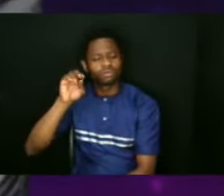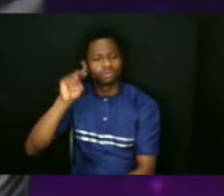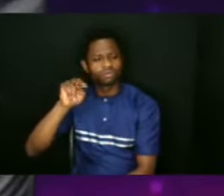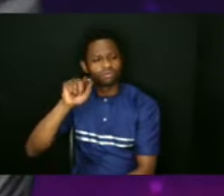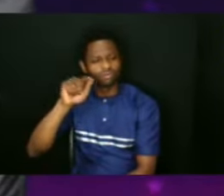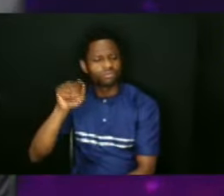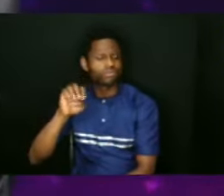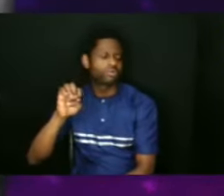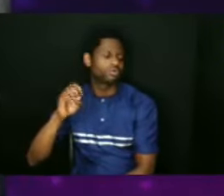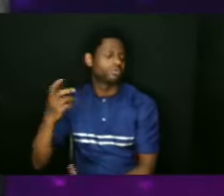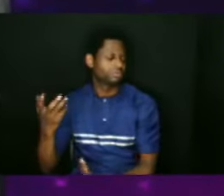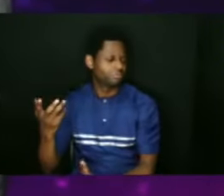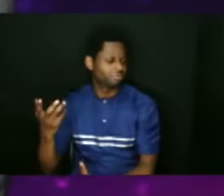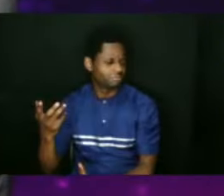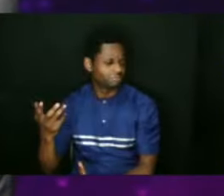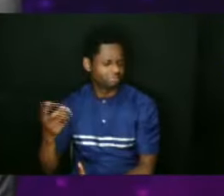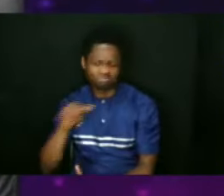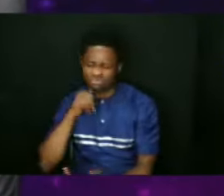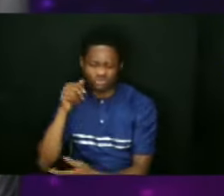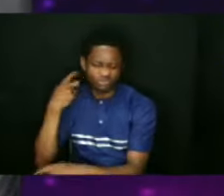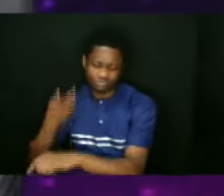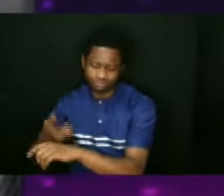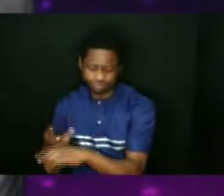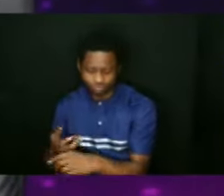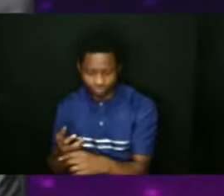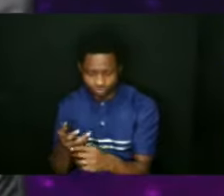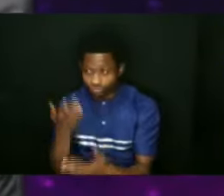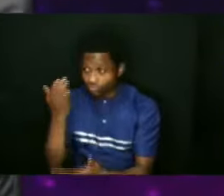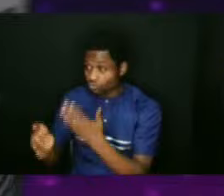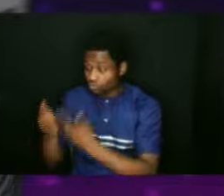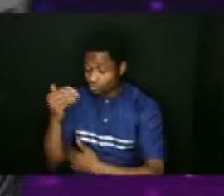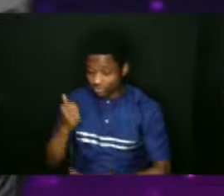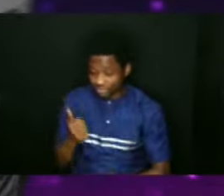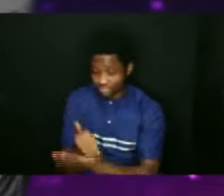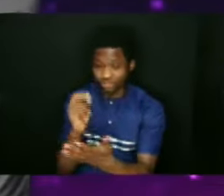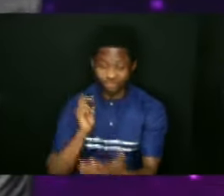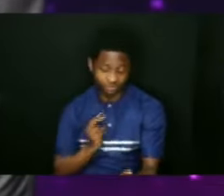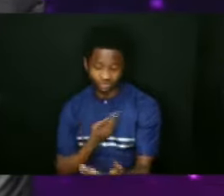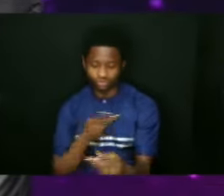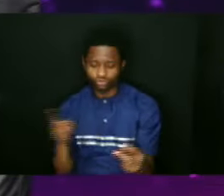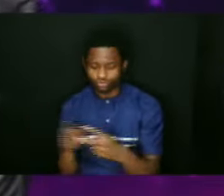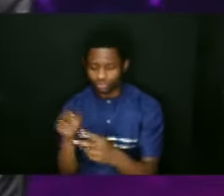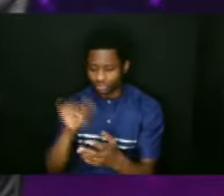Ewurade muaye. That we would never trade our gold for bronze. May